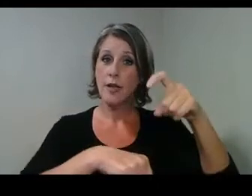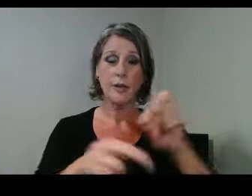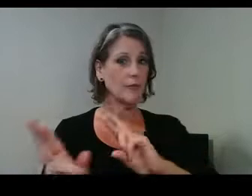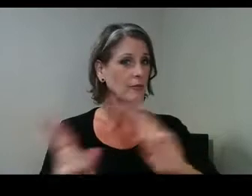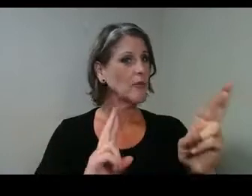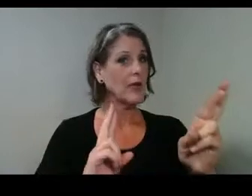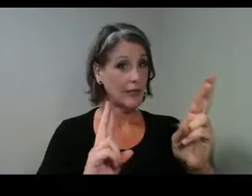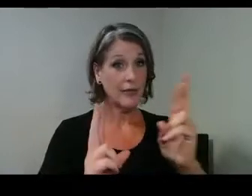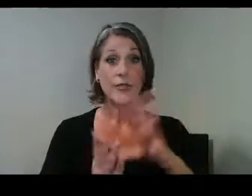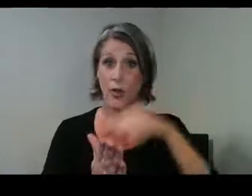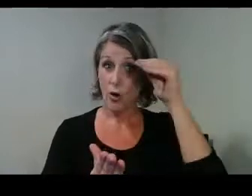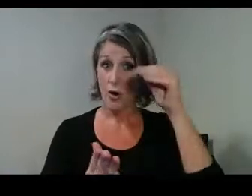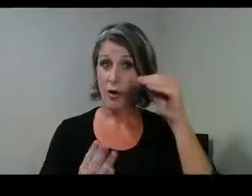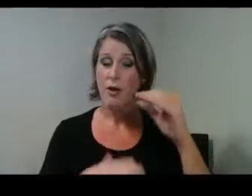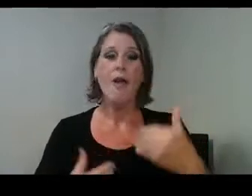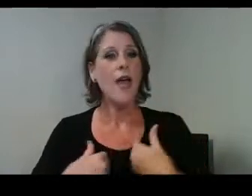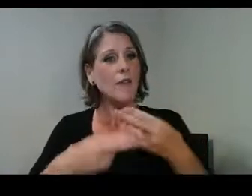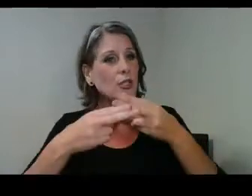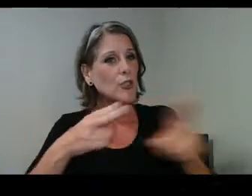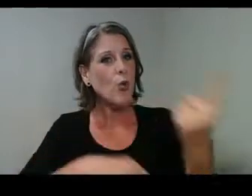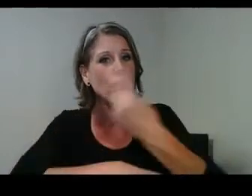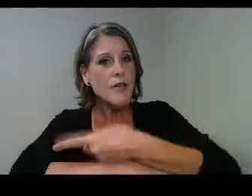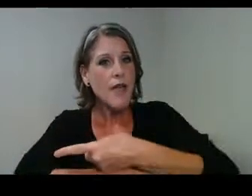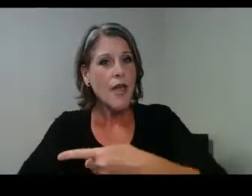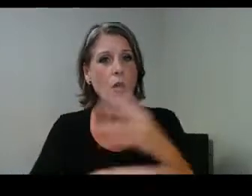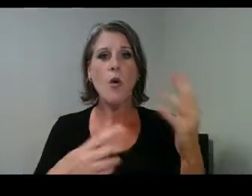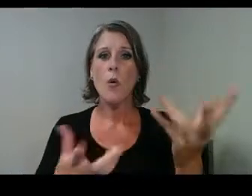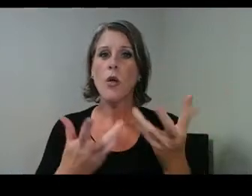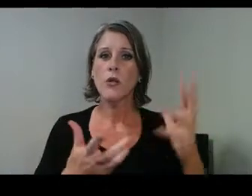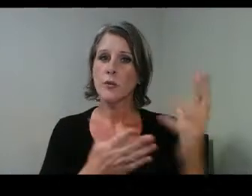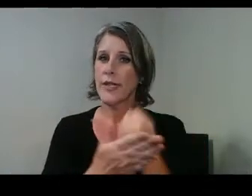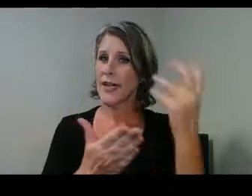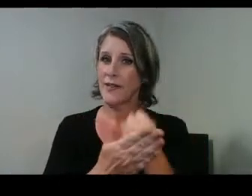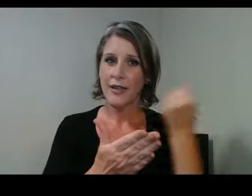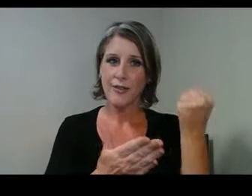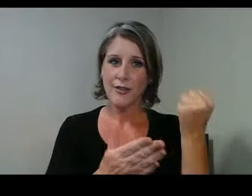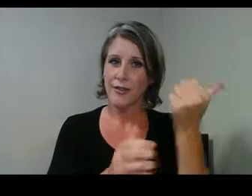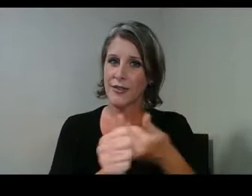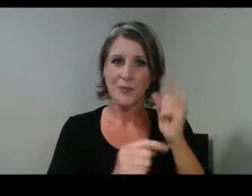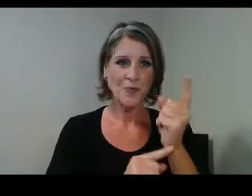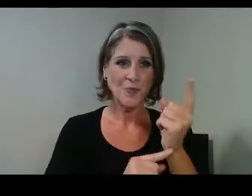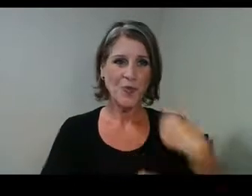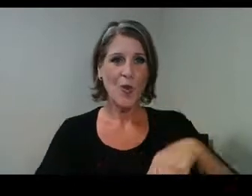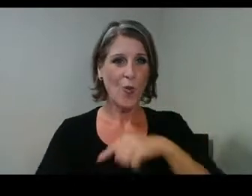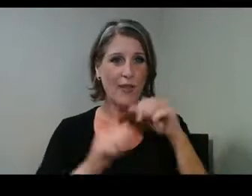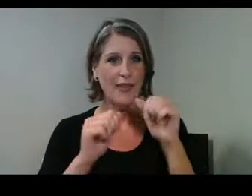see, we have a shorter day and we want to take full advantage of every moment we get to spend with your kid each day.